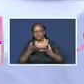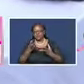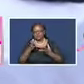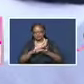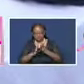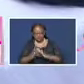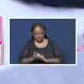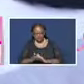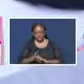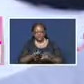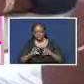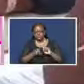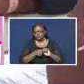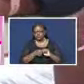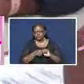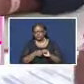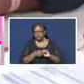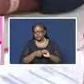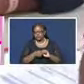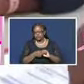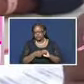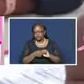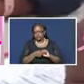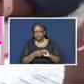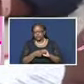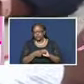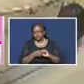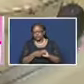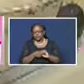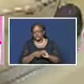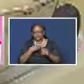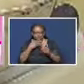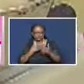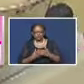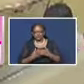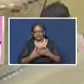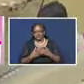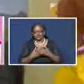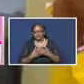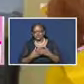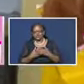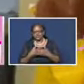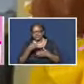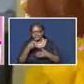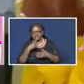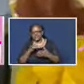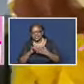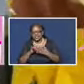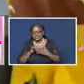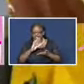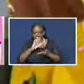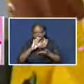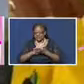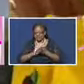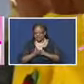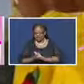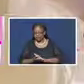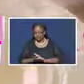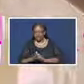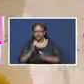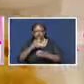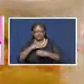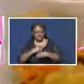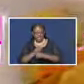or just being in the industry, is a big accomplishment. And students are allowed to get quite creative when deciding what to